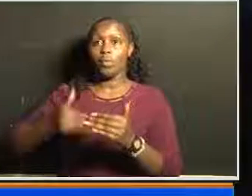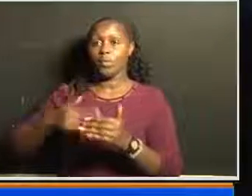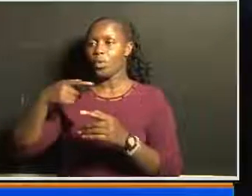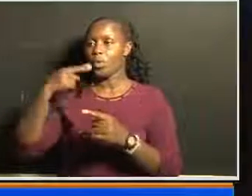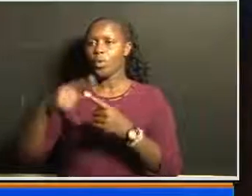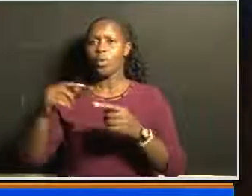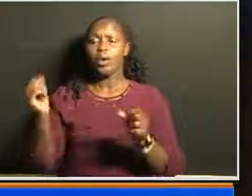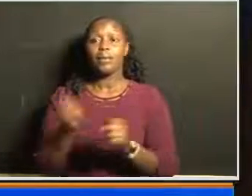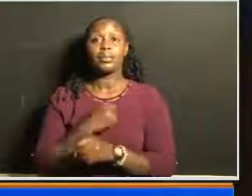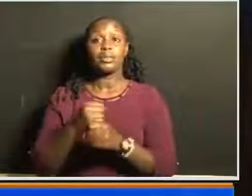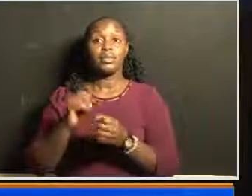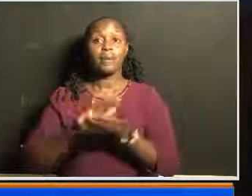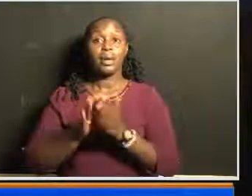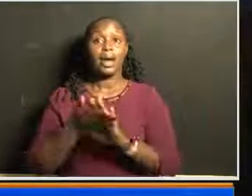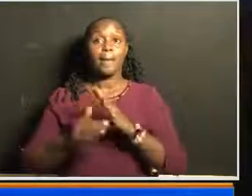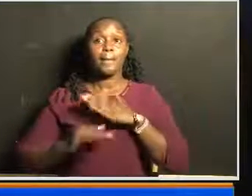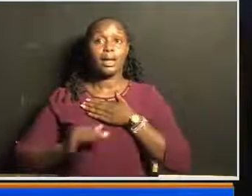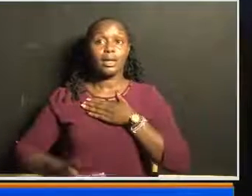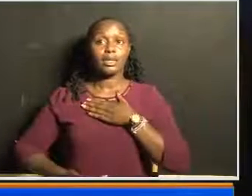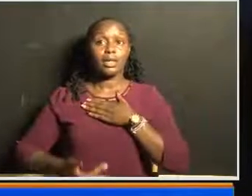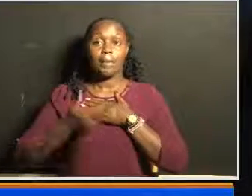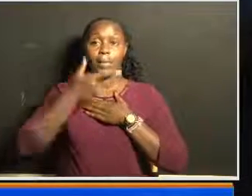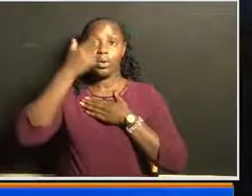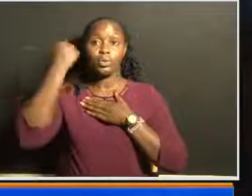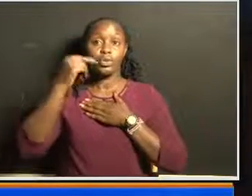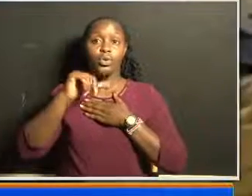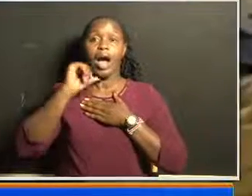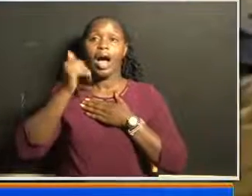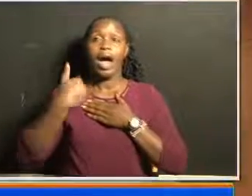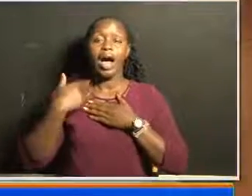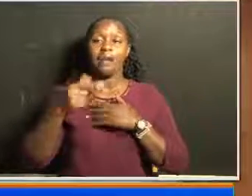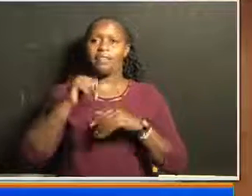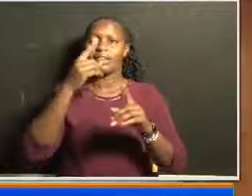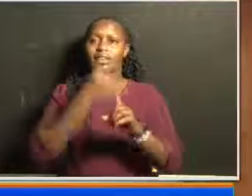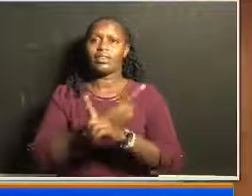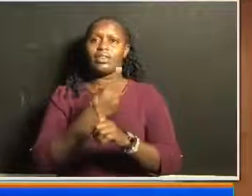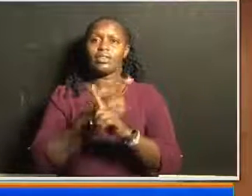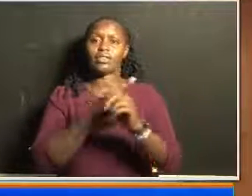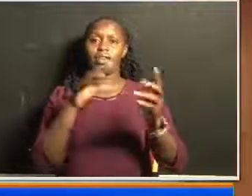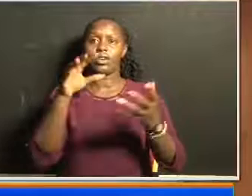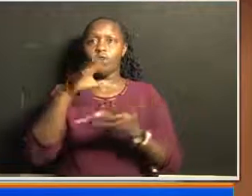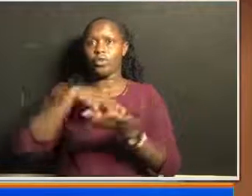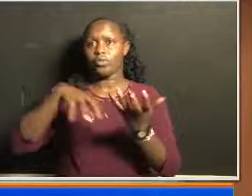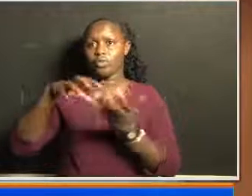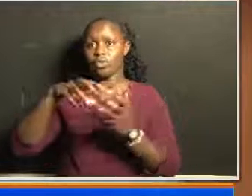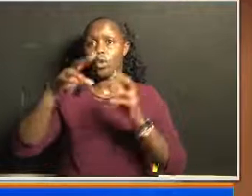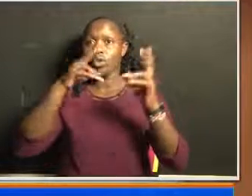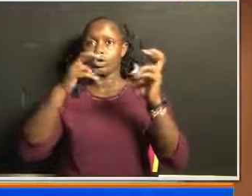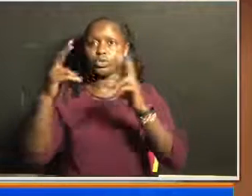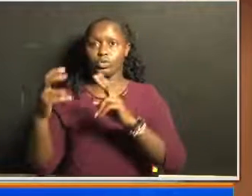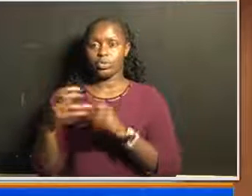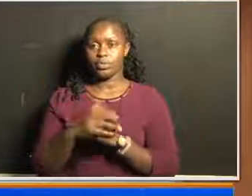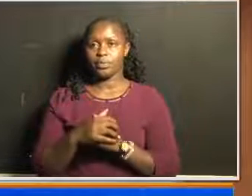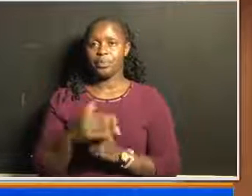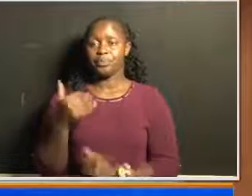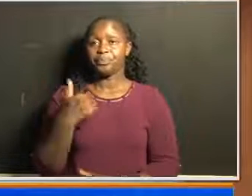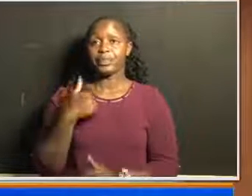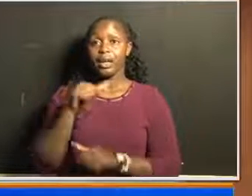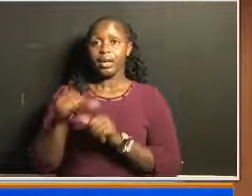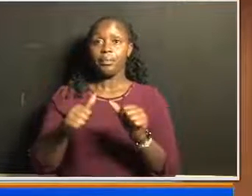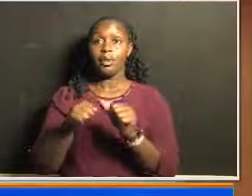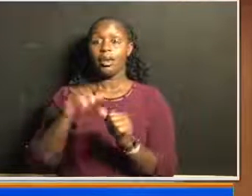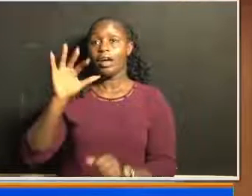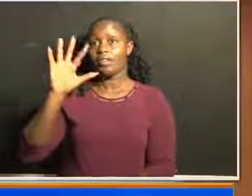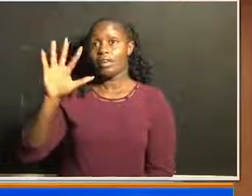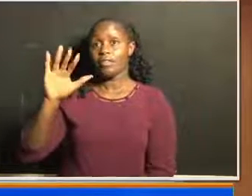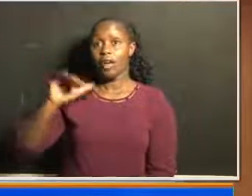conceive either due to absence of a uterus or other complications. I have about five women who